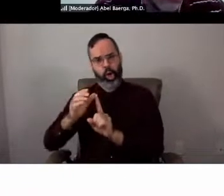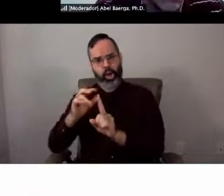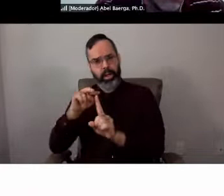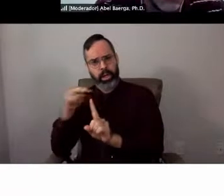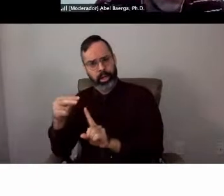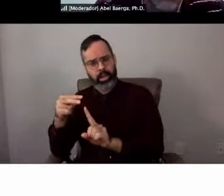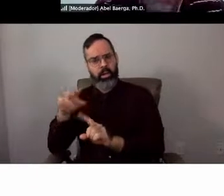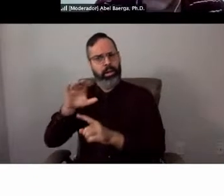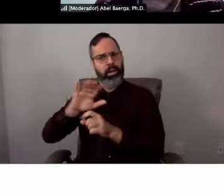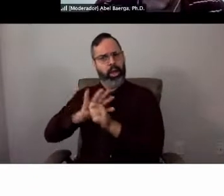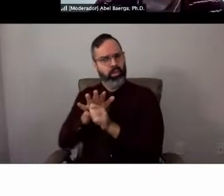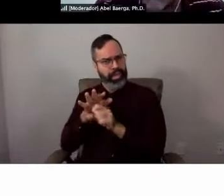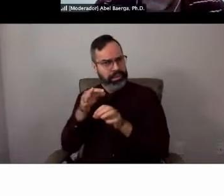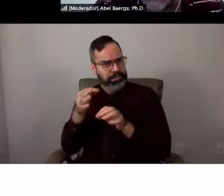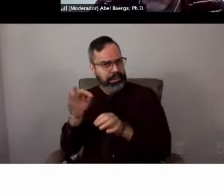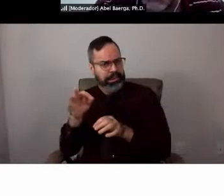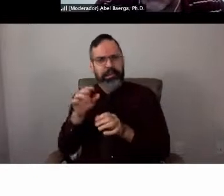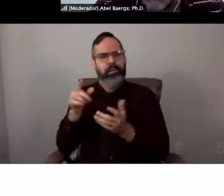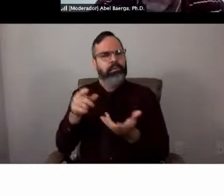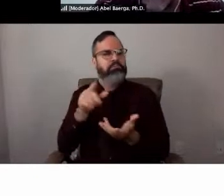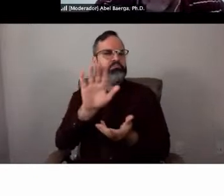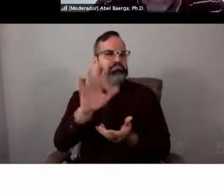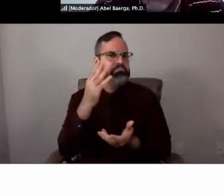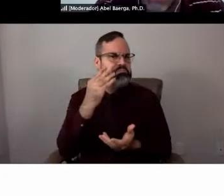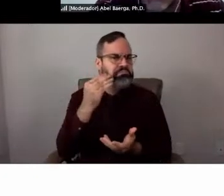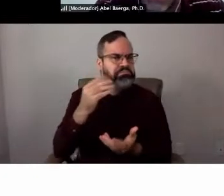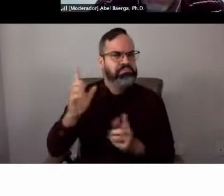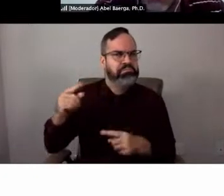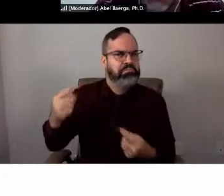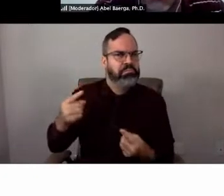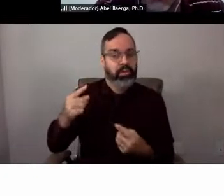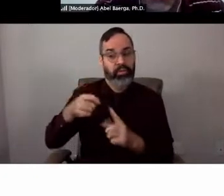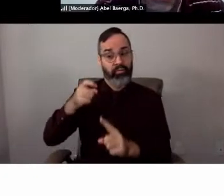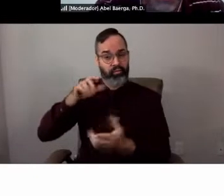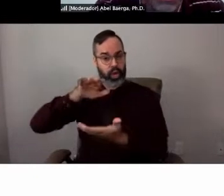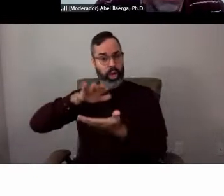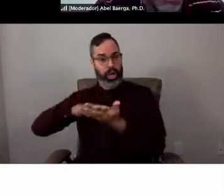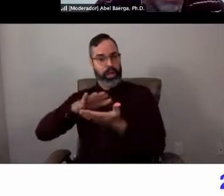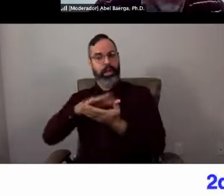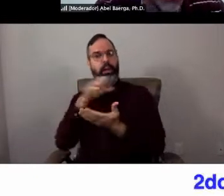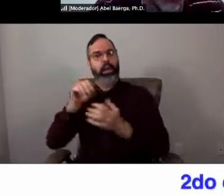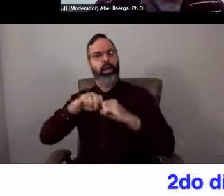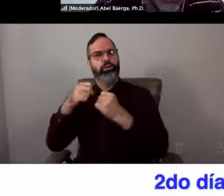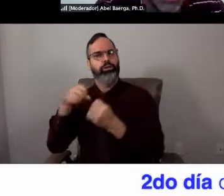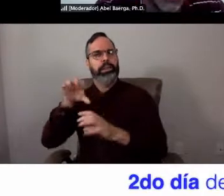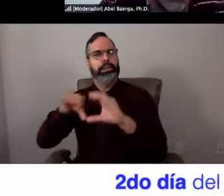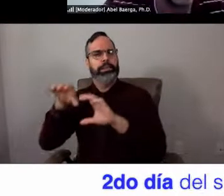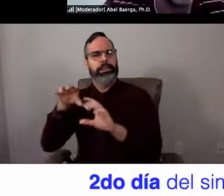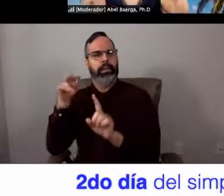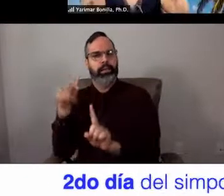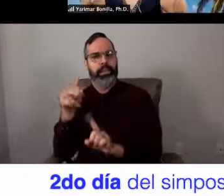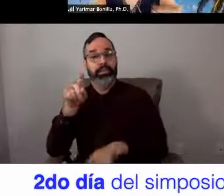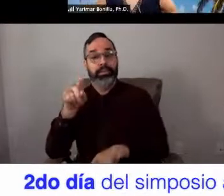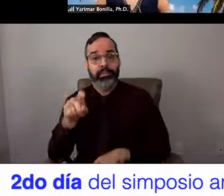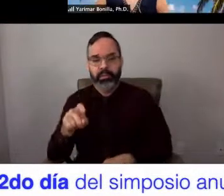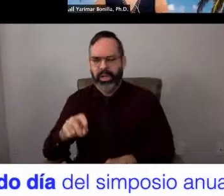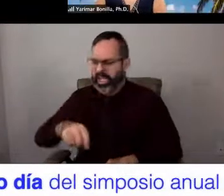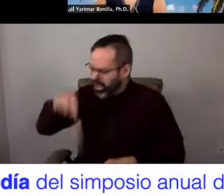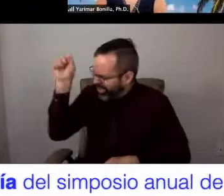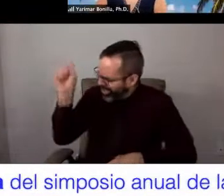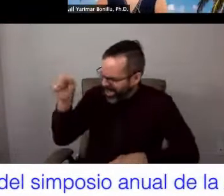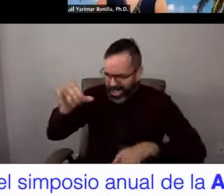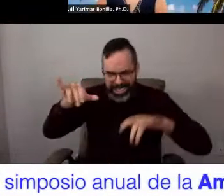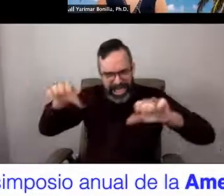COVID-19? How's that been? How's that experience been from an academic in the social sciences and cultural studies? Yeah, I think there has